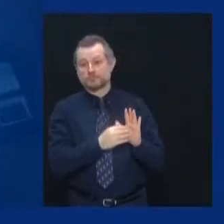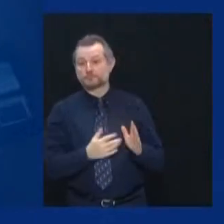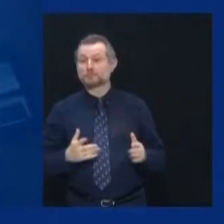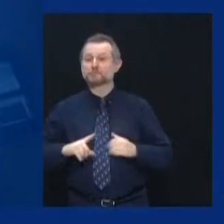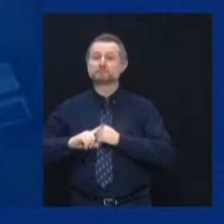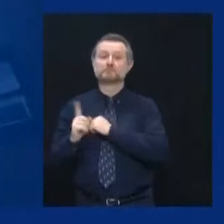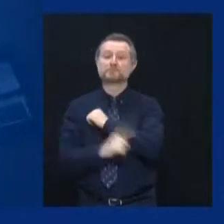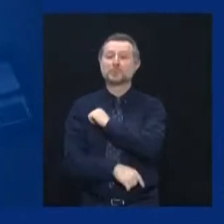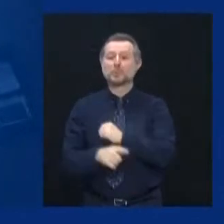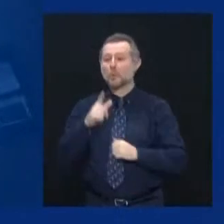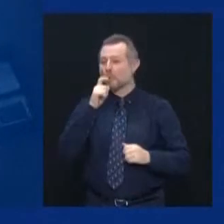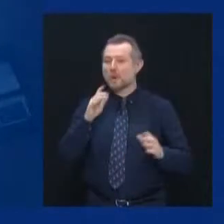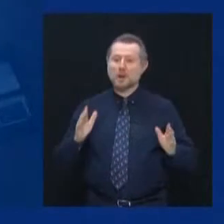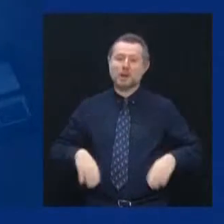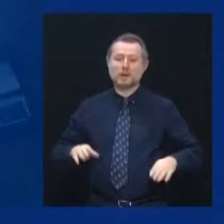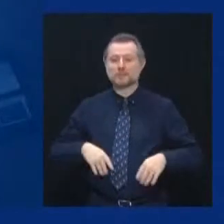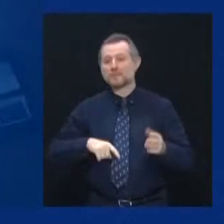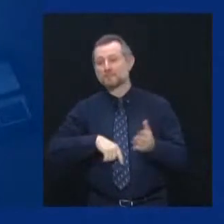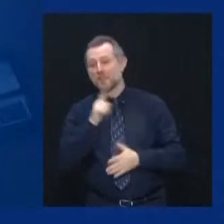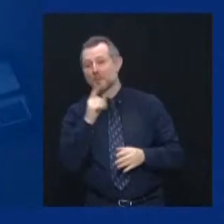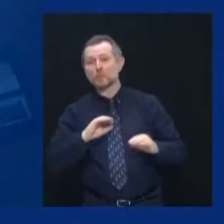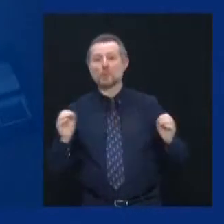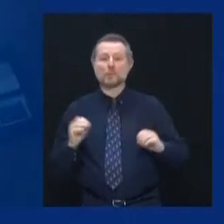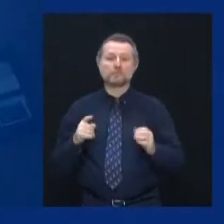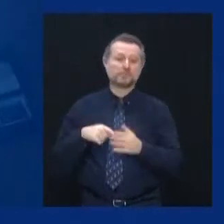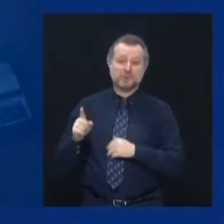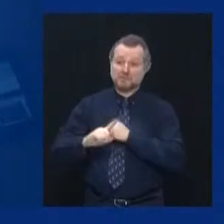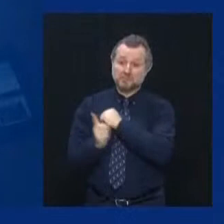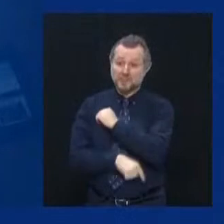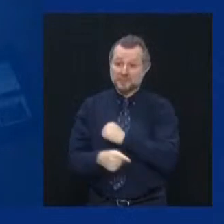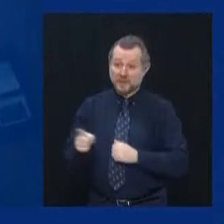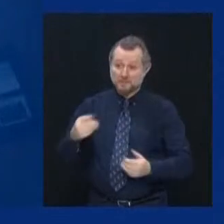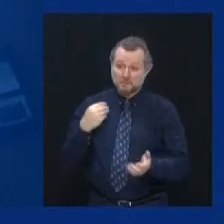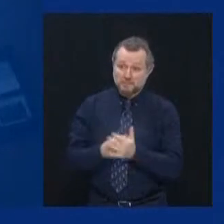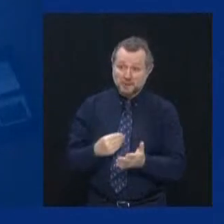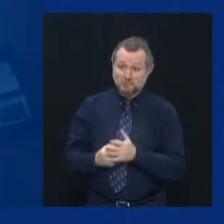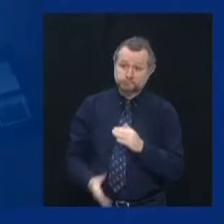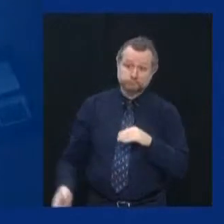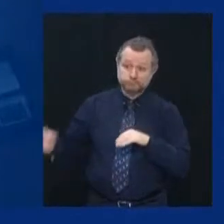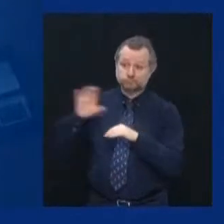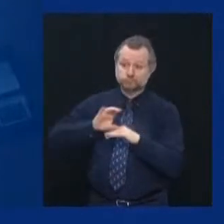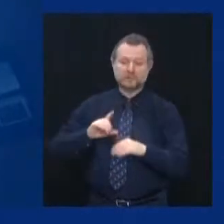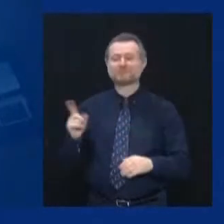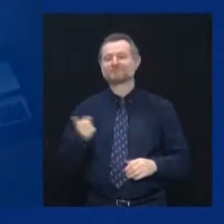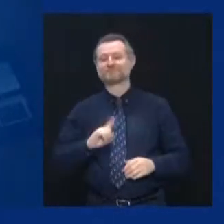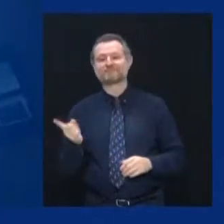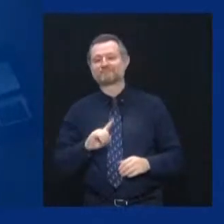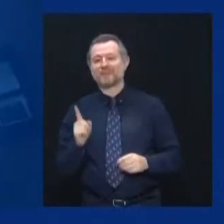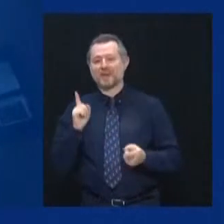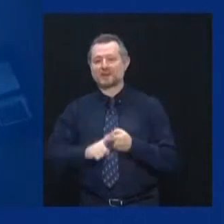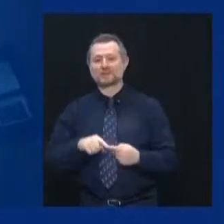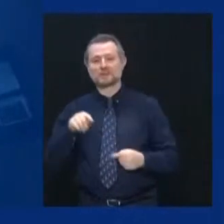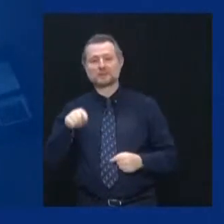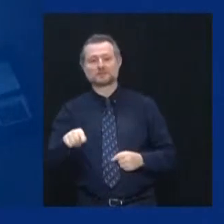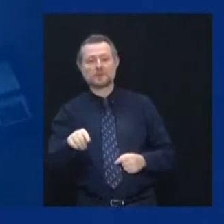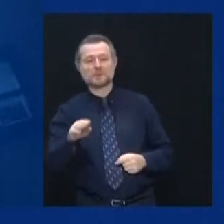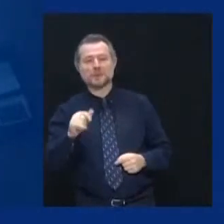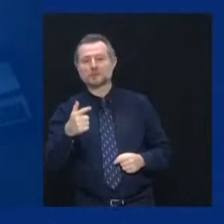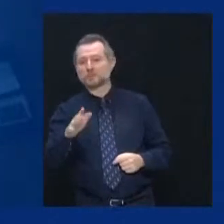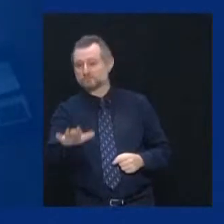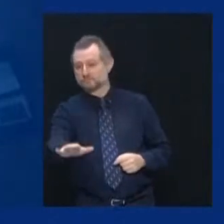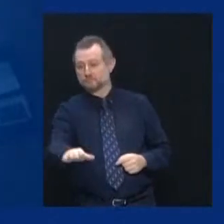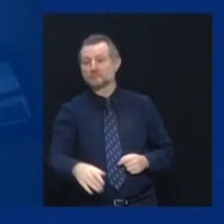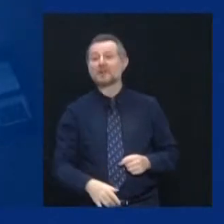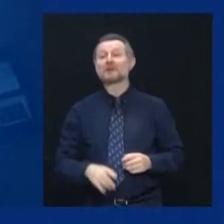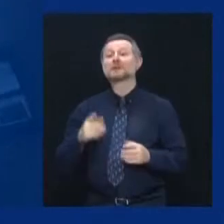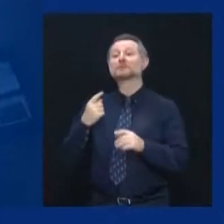for late or missed rent payments during the pandemic through May 1. In other words, when a tenant gets